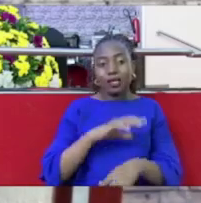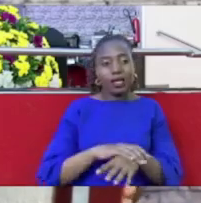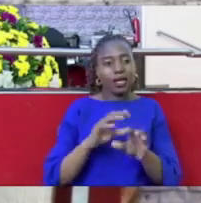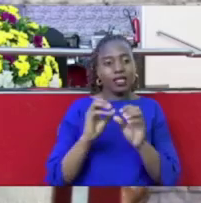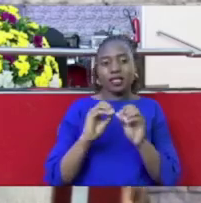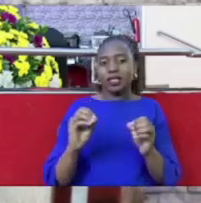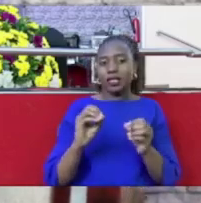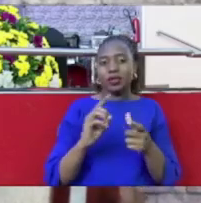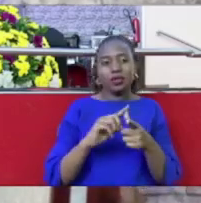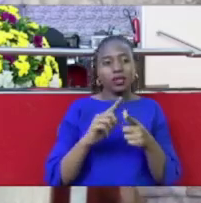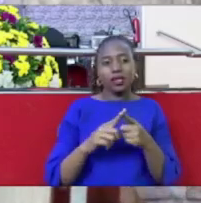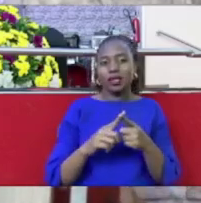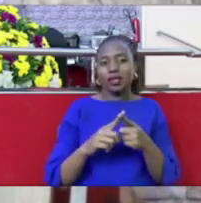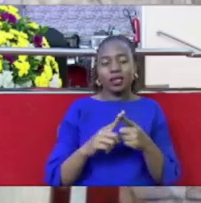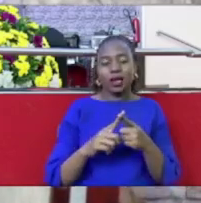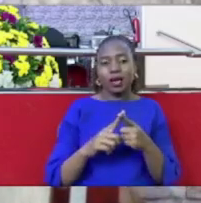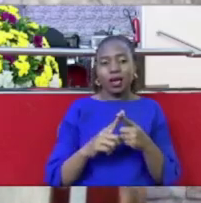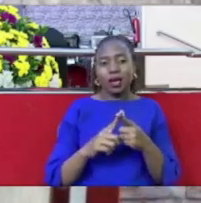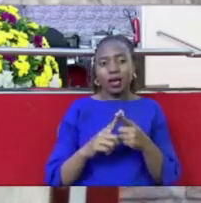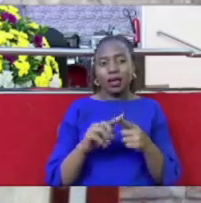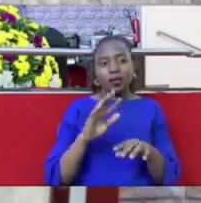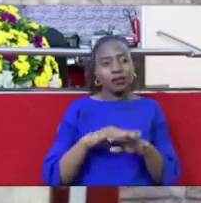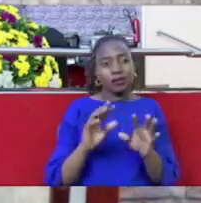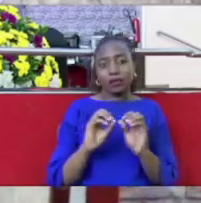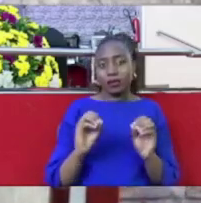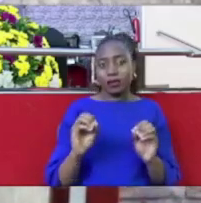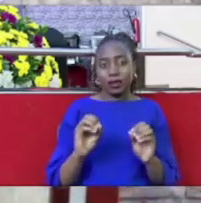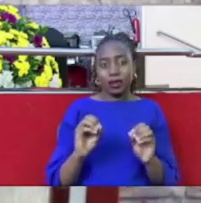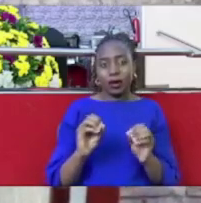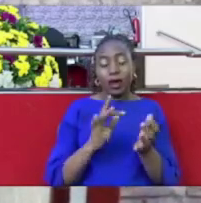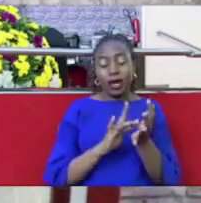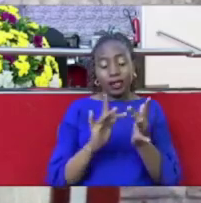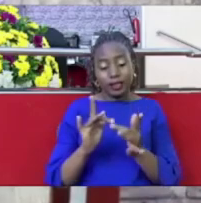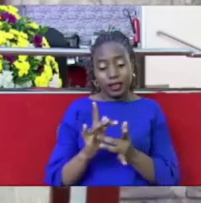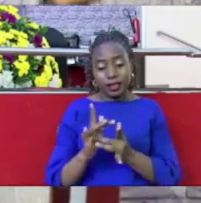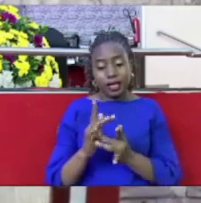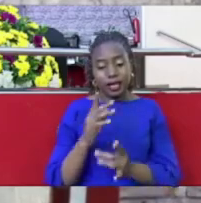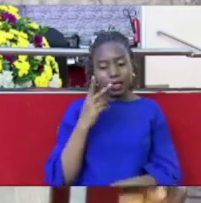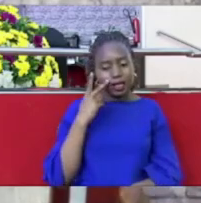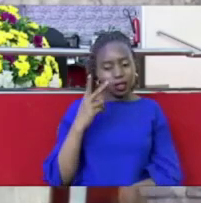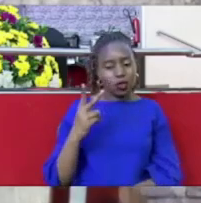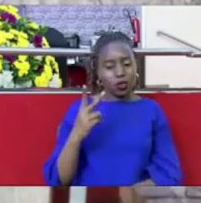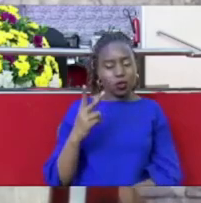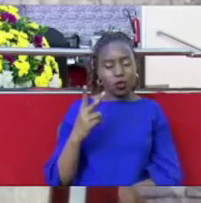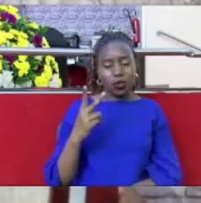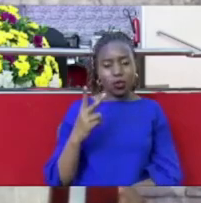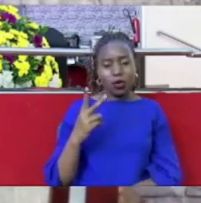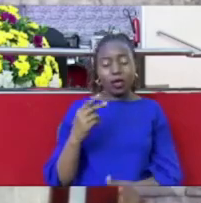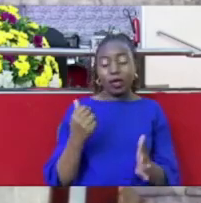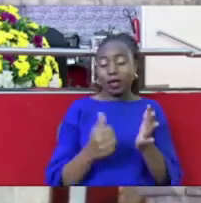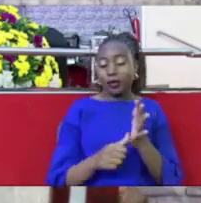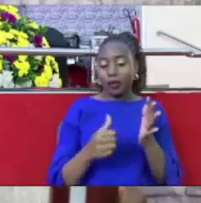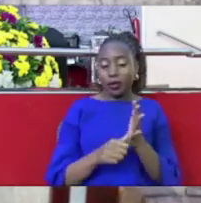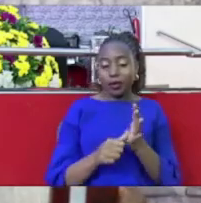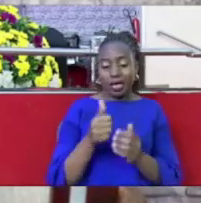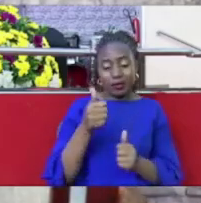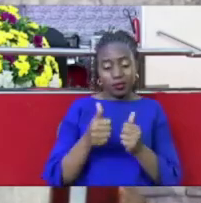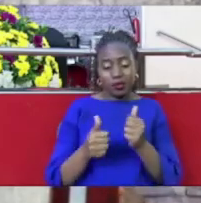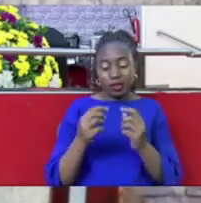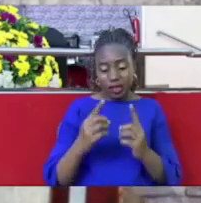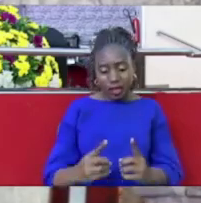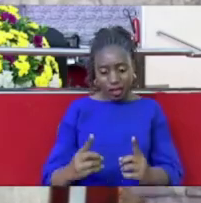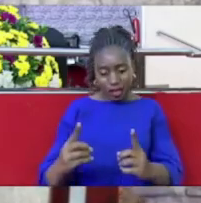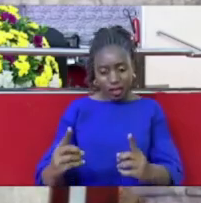results. And Jesus saw the trouble the disciples had by that time.